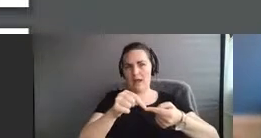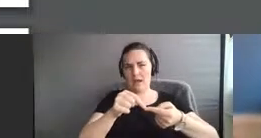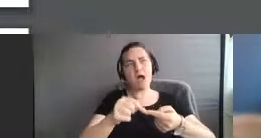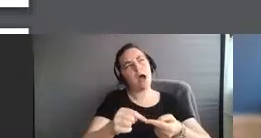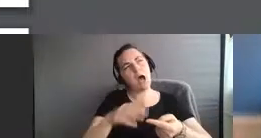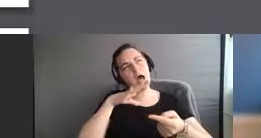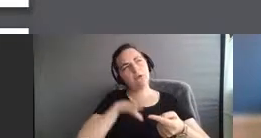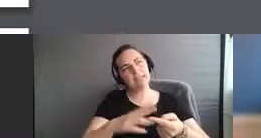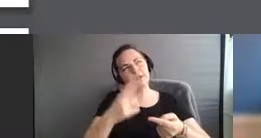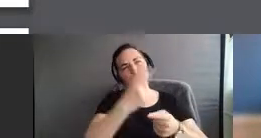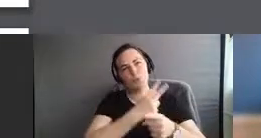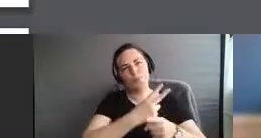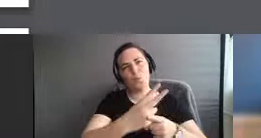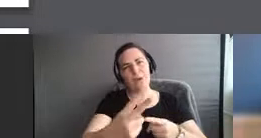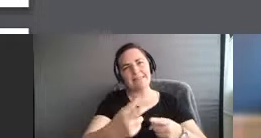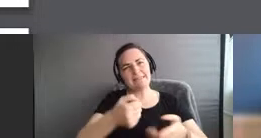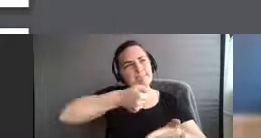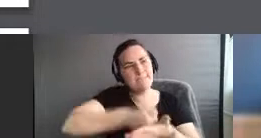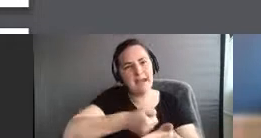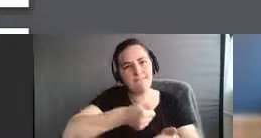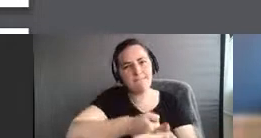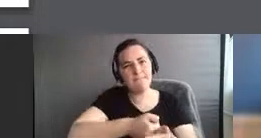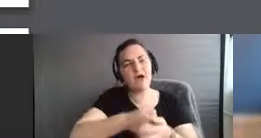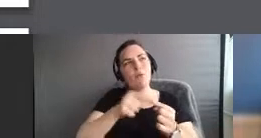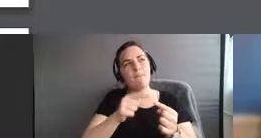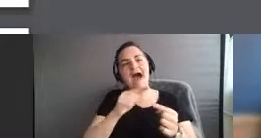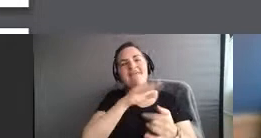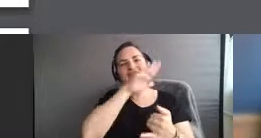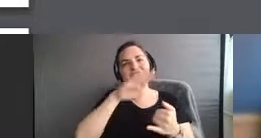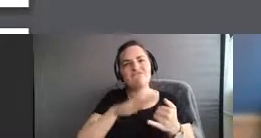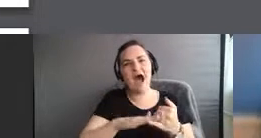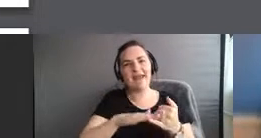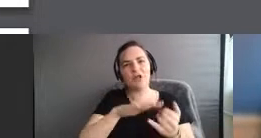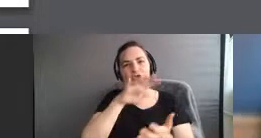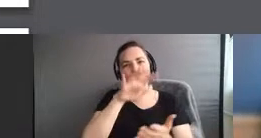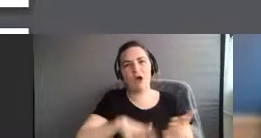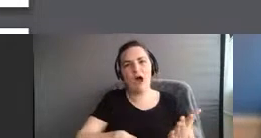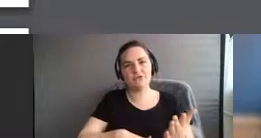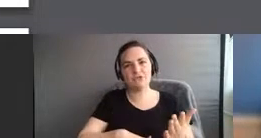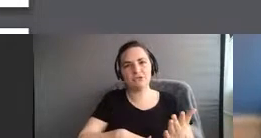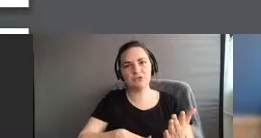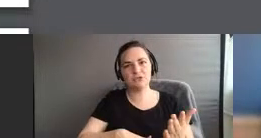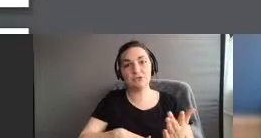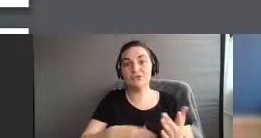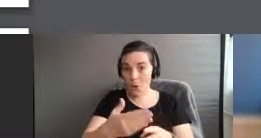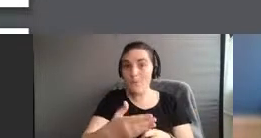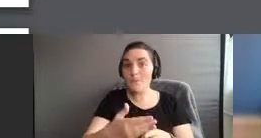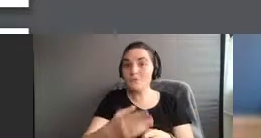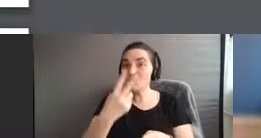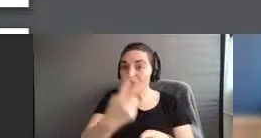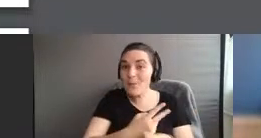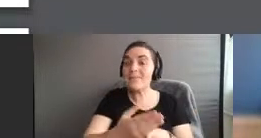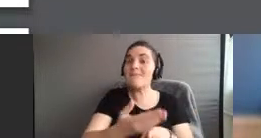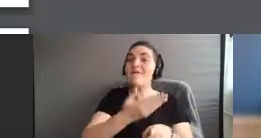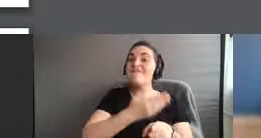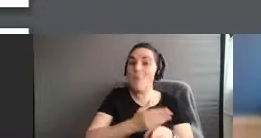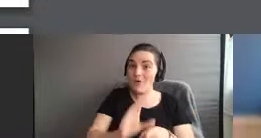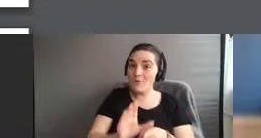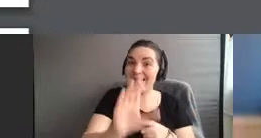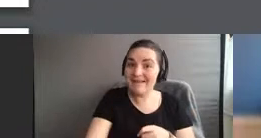2 weeks before that, I'm going to have my final draft ready. A minimum of 2 weeks before the 4th of